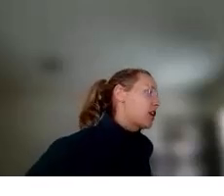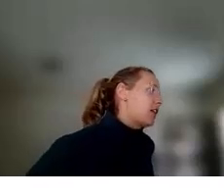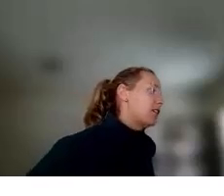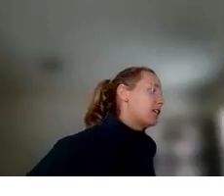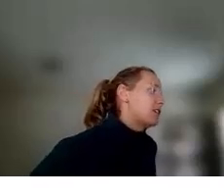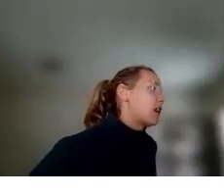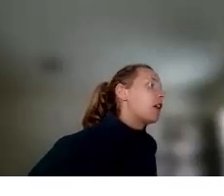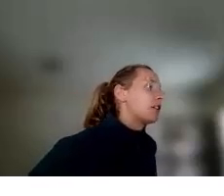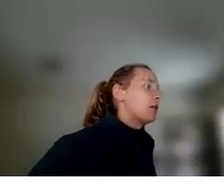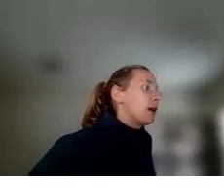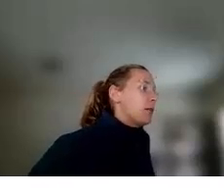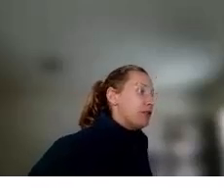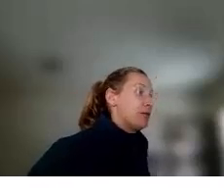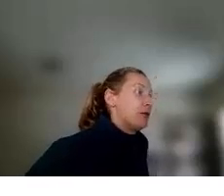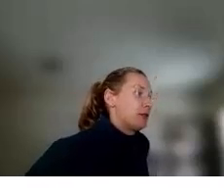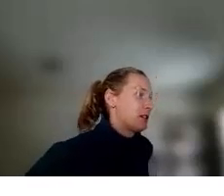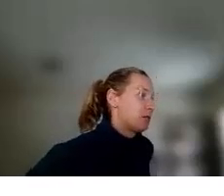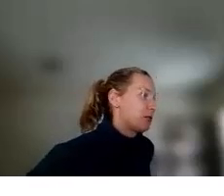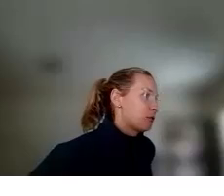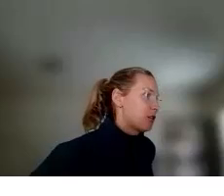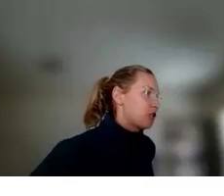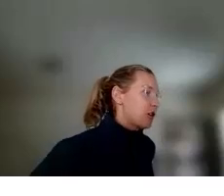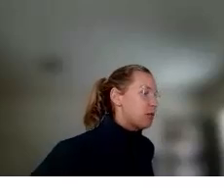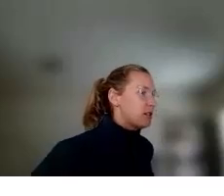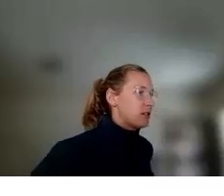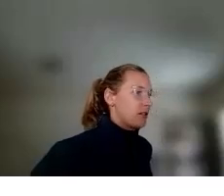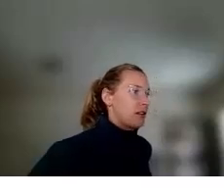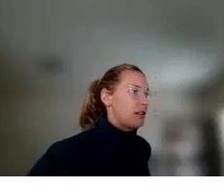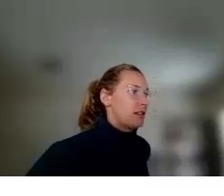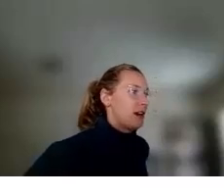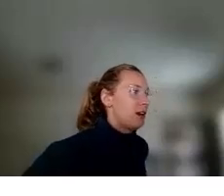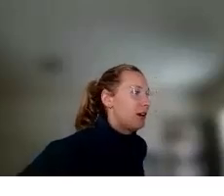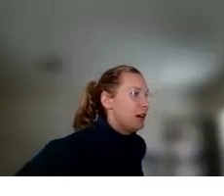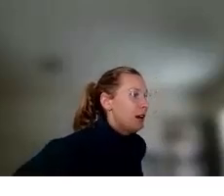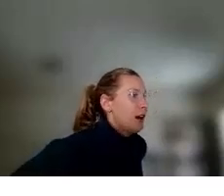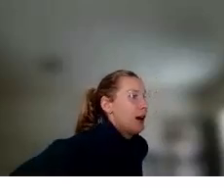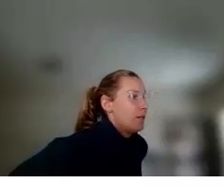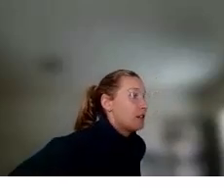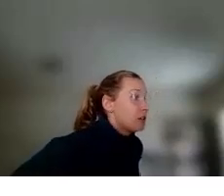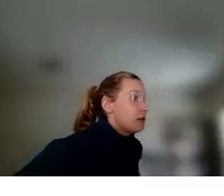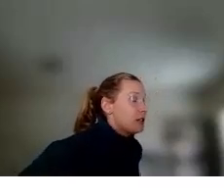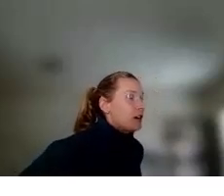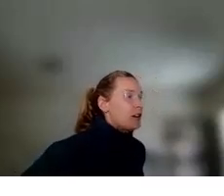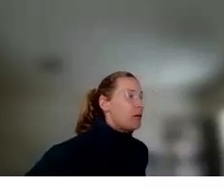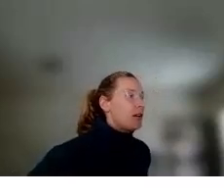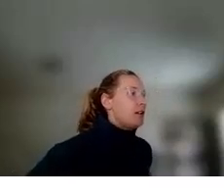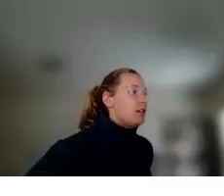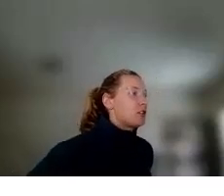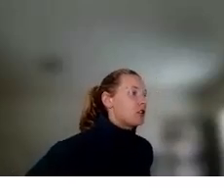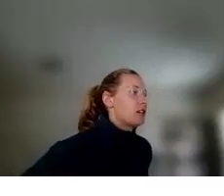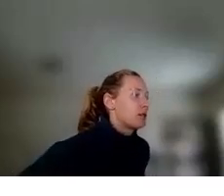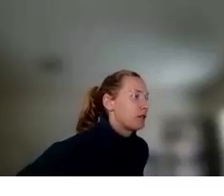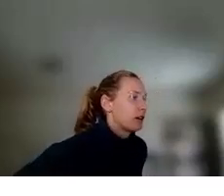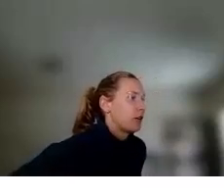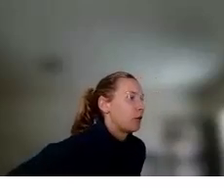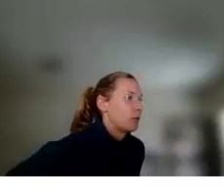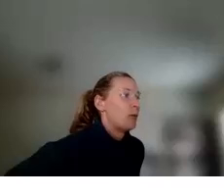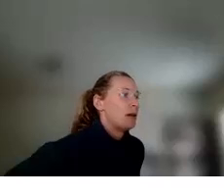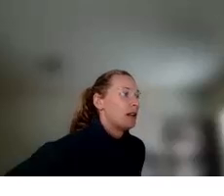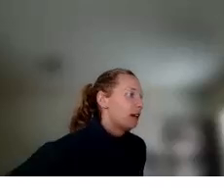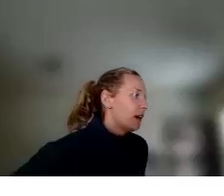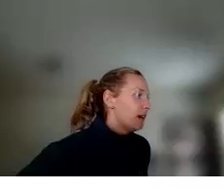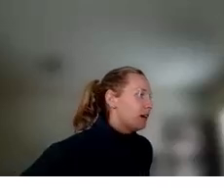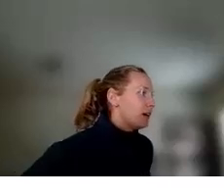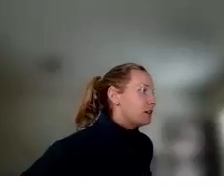is if the child needs ongoing multiple respiratory treatments throughout the day. This could be documented in the transferring